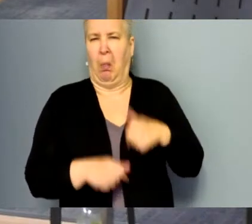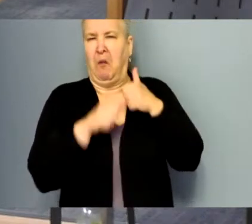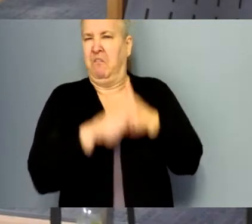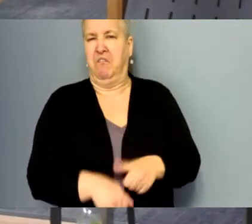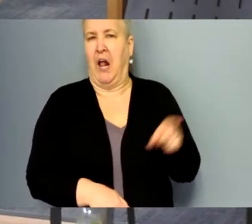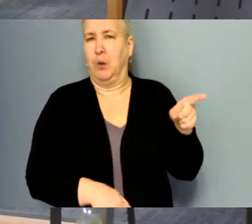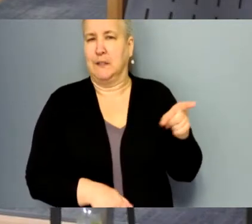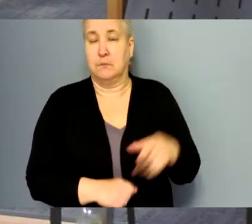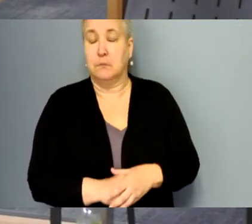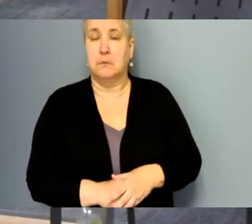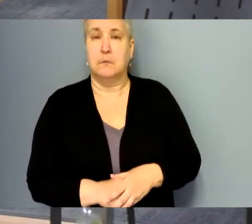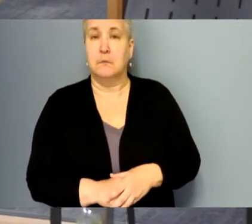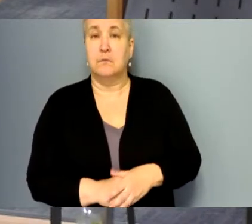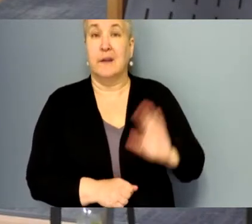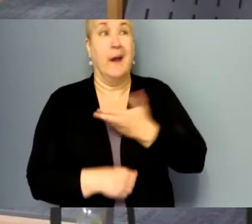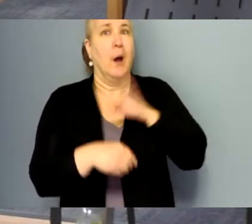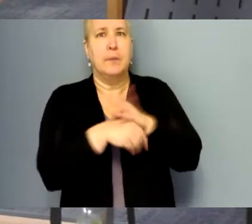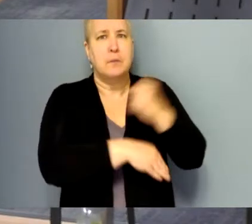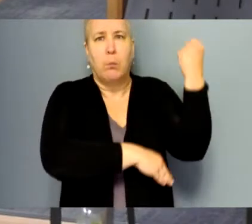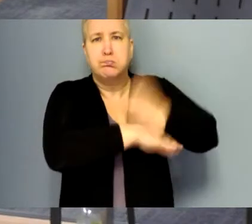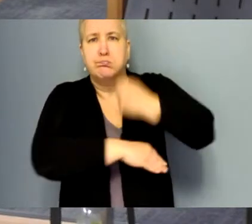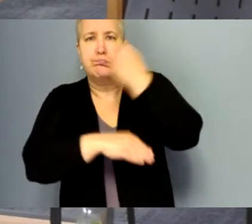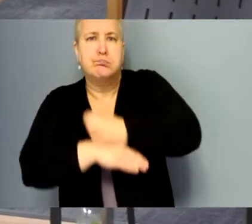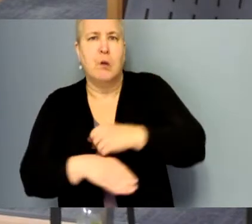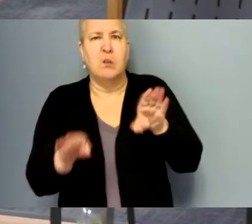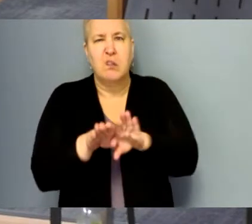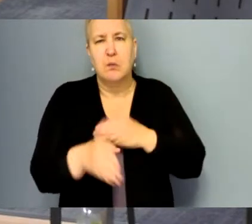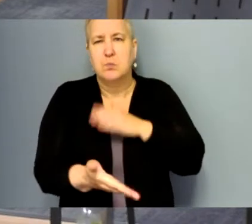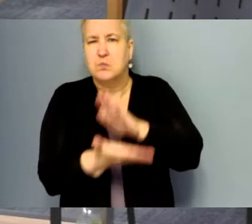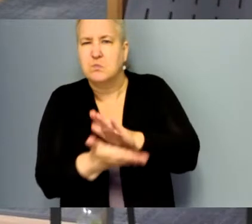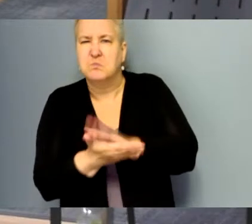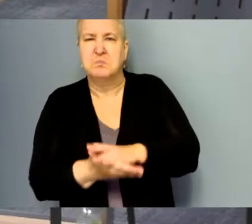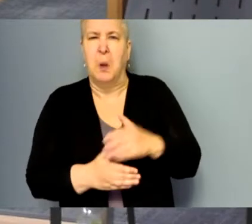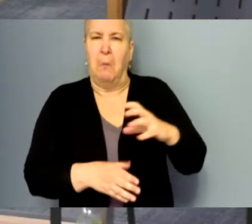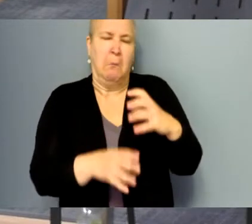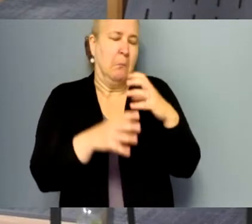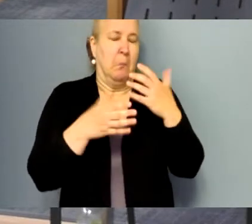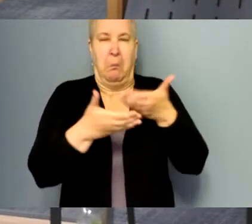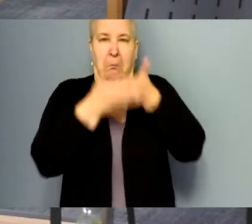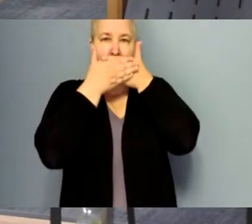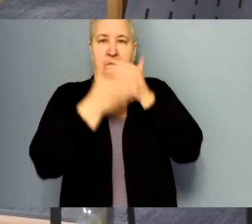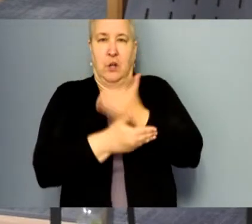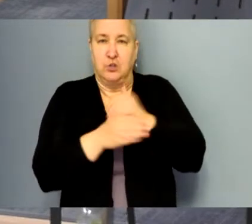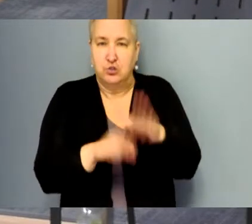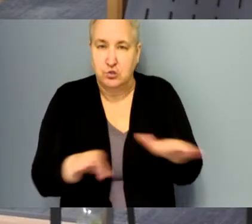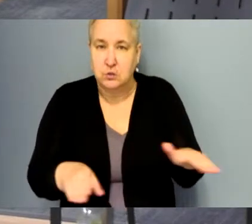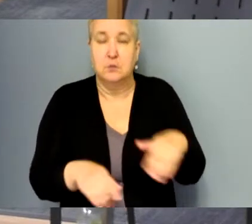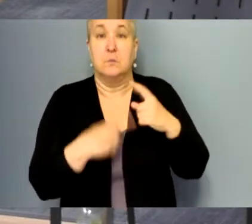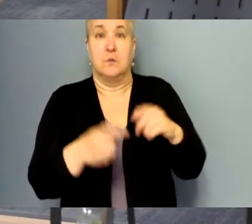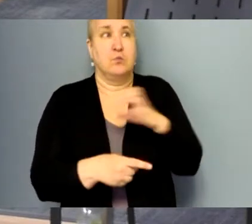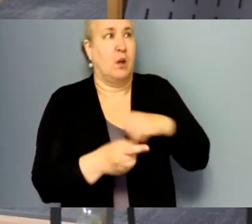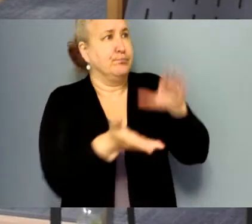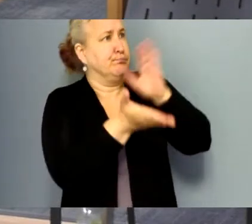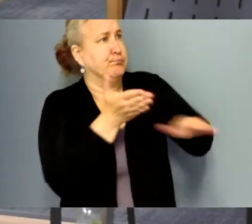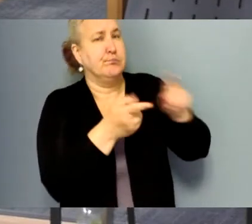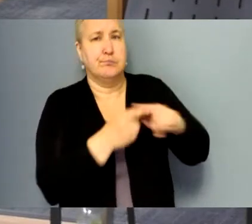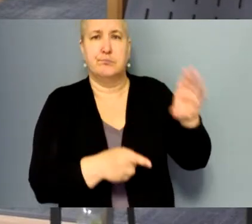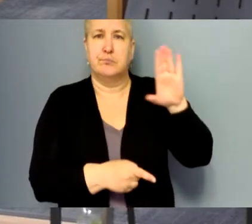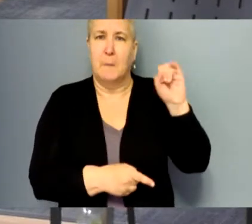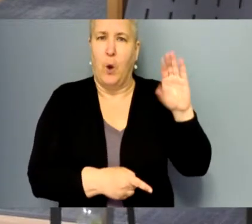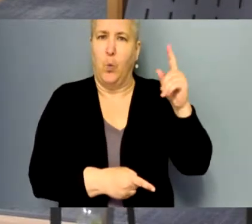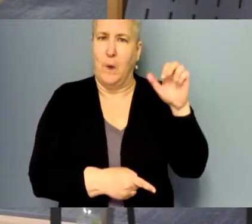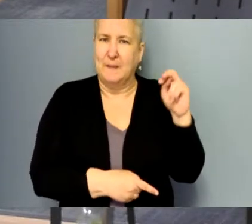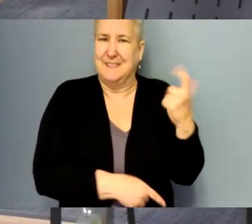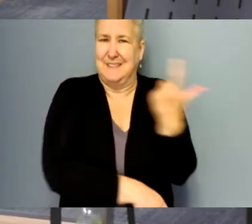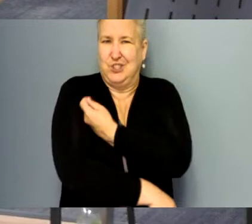it. They shut down our businesses, or closed our schools, muzzled our children. When Congress and Senate were exempt from the bioweapon jab,